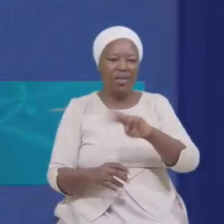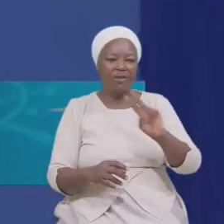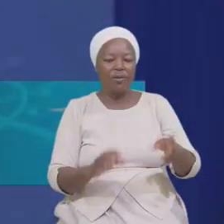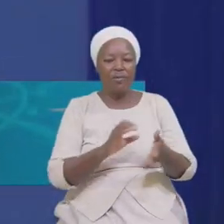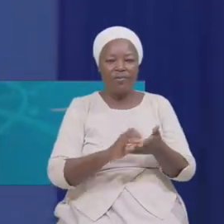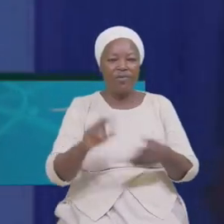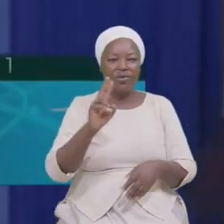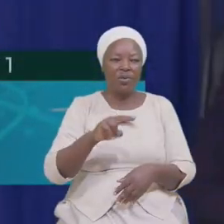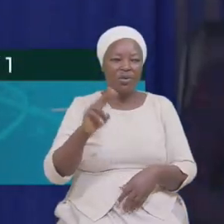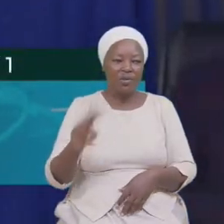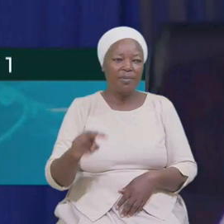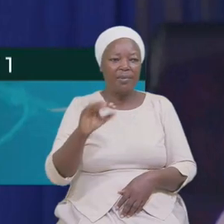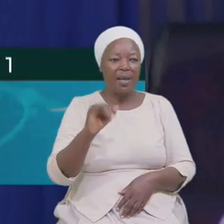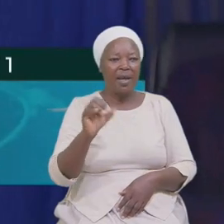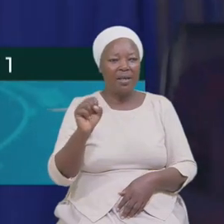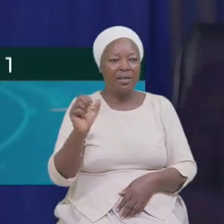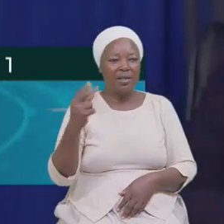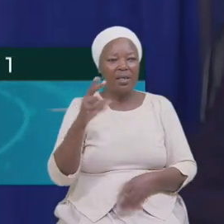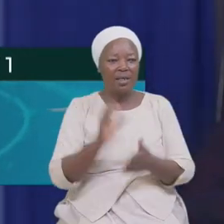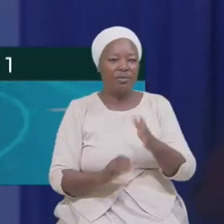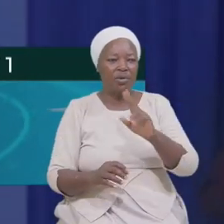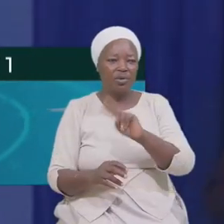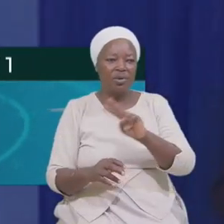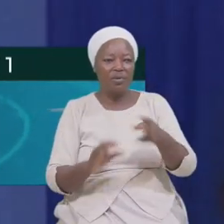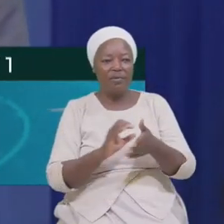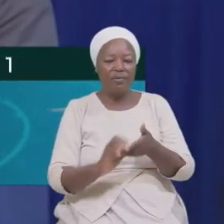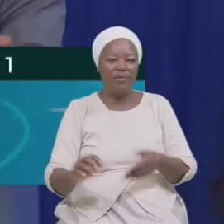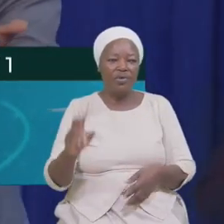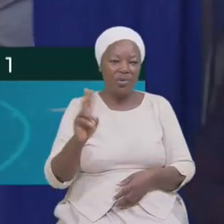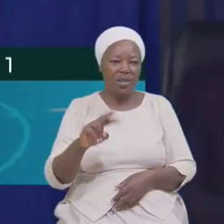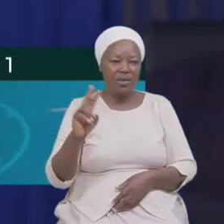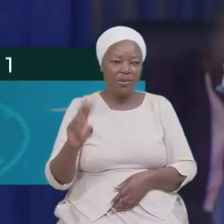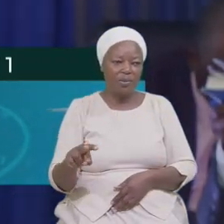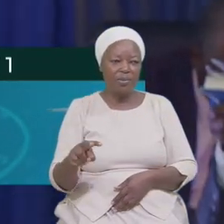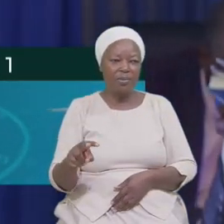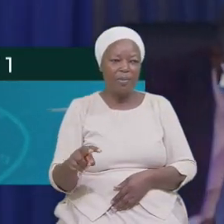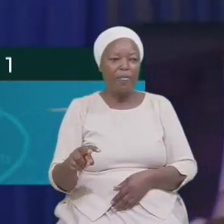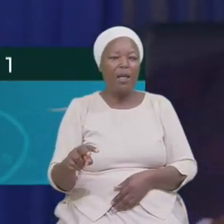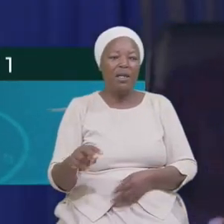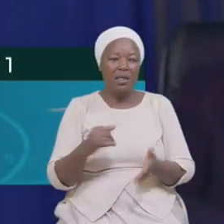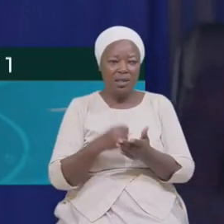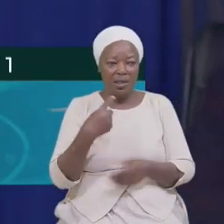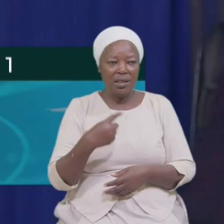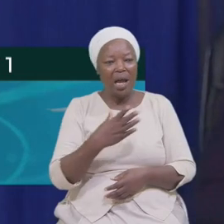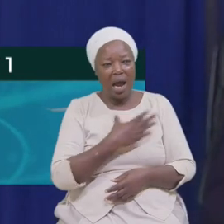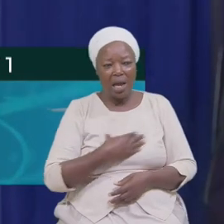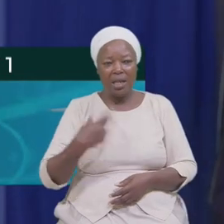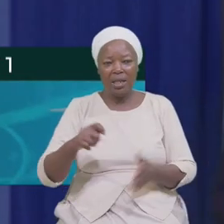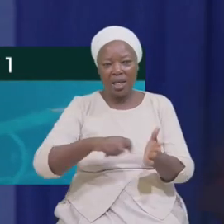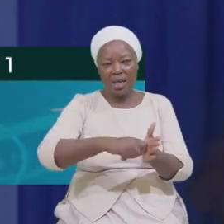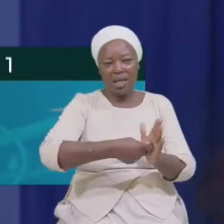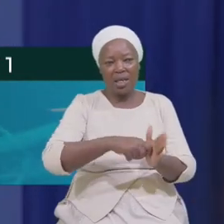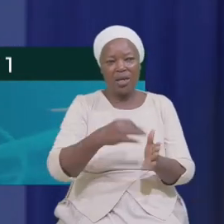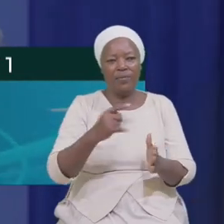22. Isaiah chapter 22, and we're looking at verse 22. It says, and the key of the house